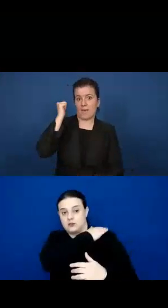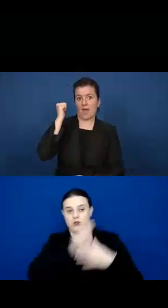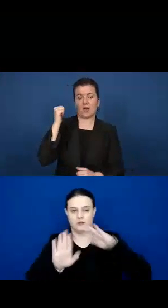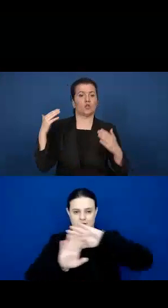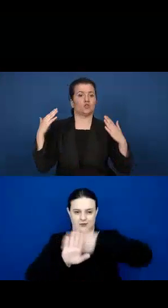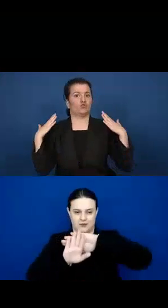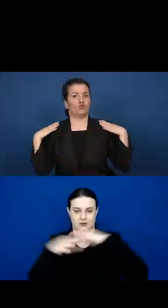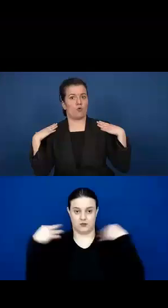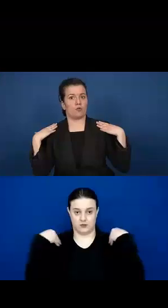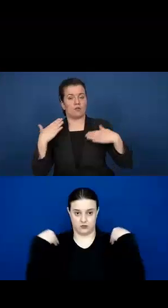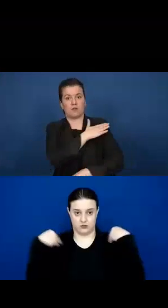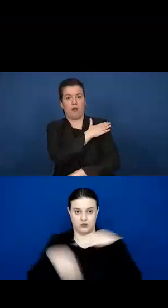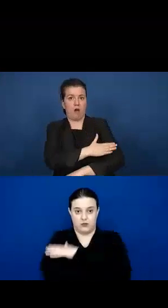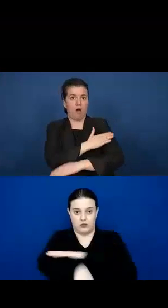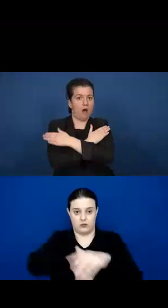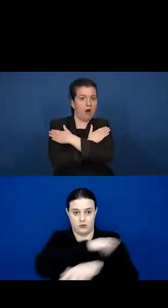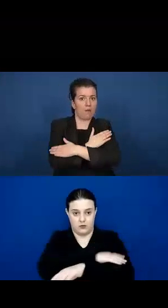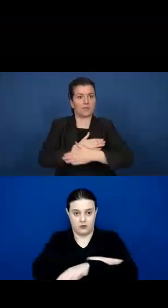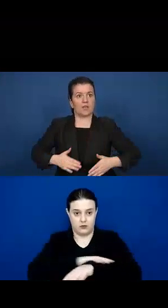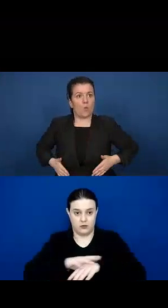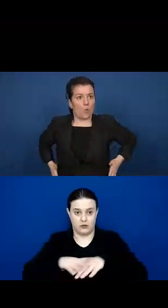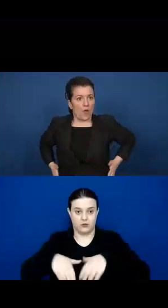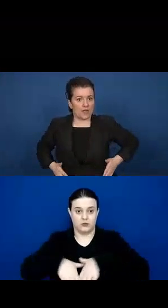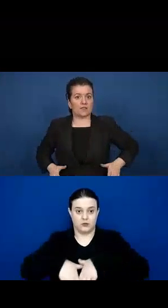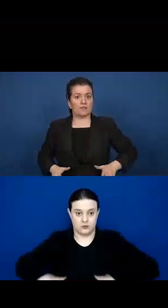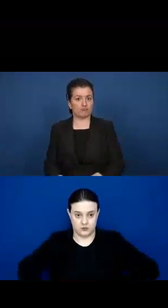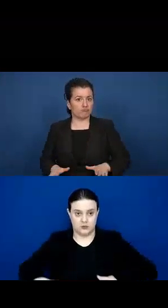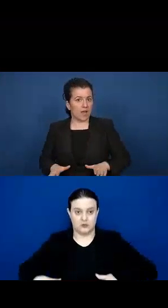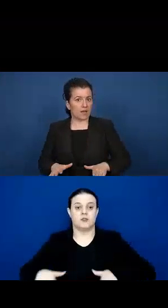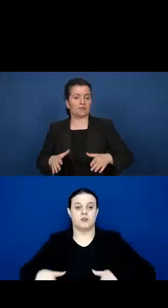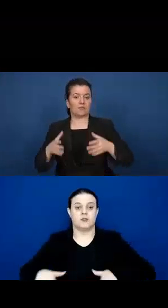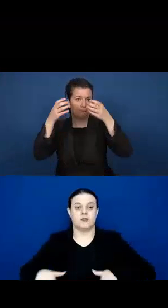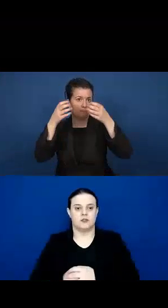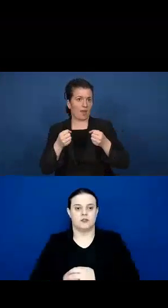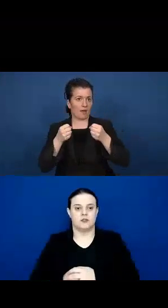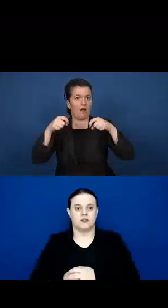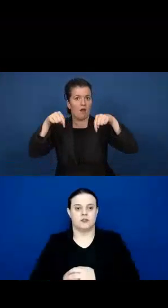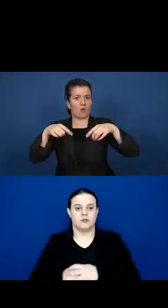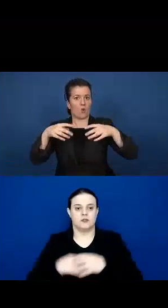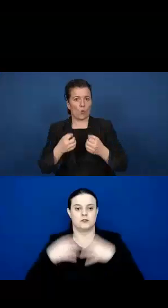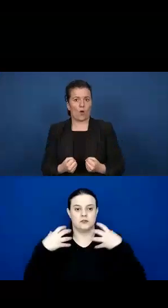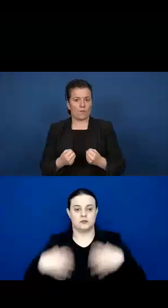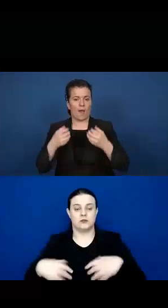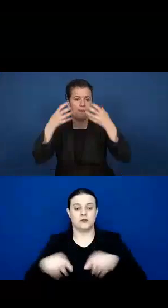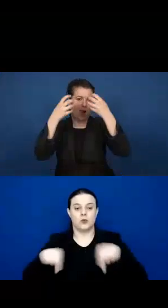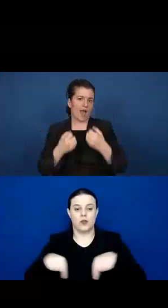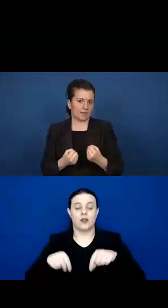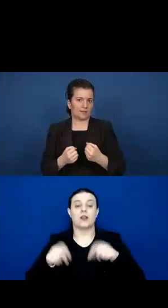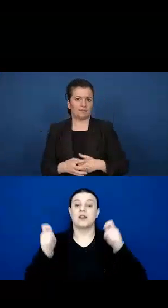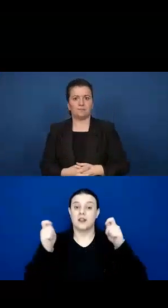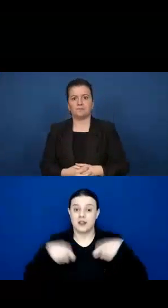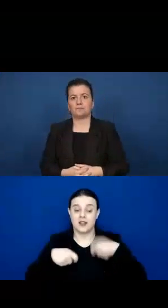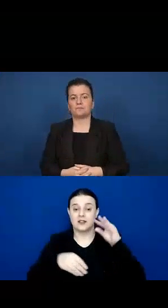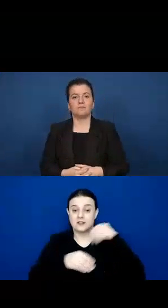shoulders, the arms, the waist, the thighs, and the lower legs. All these areas can be used to